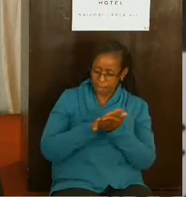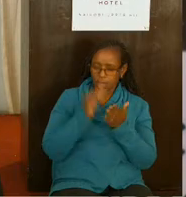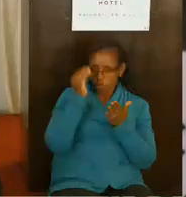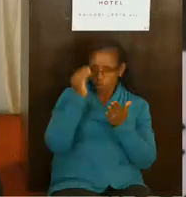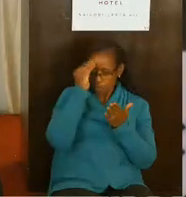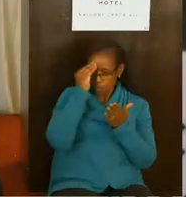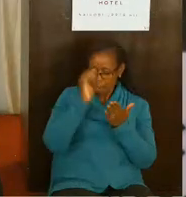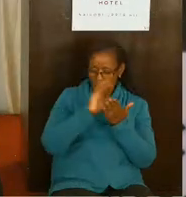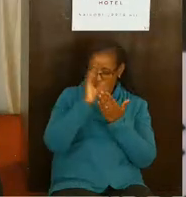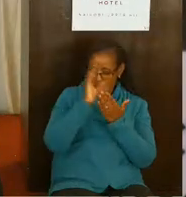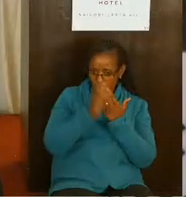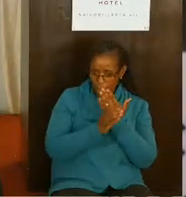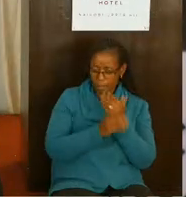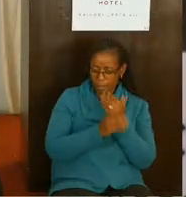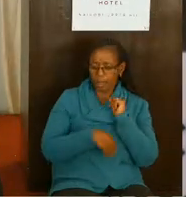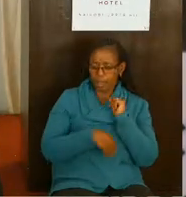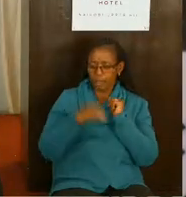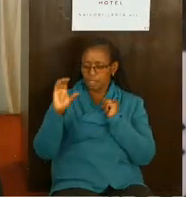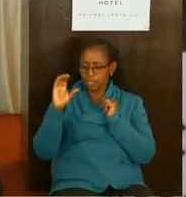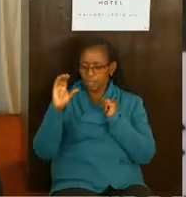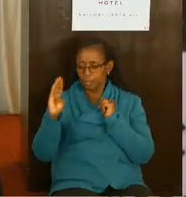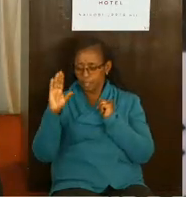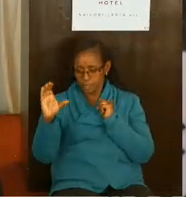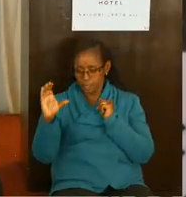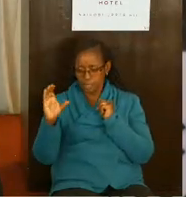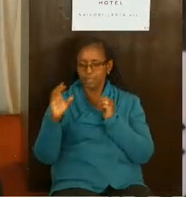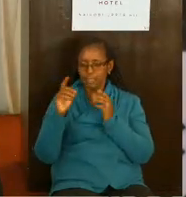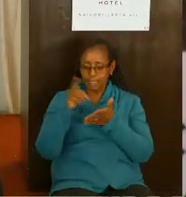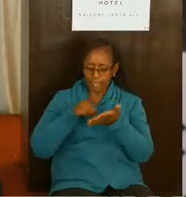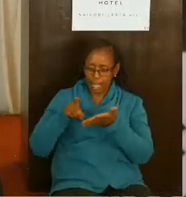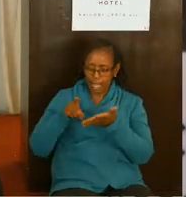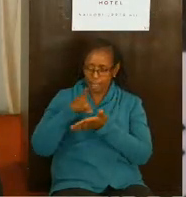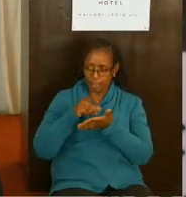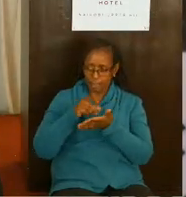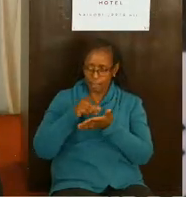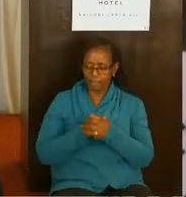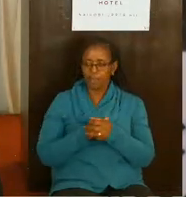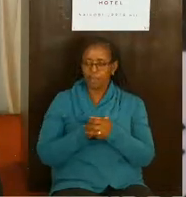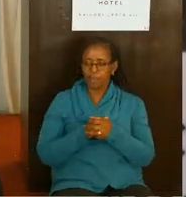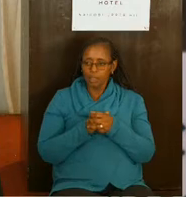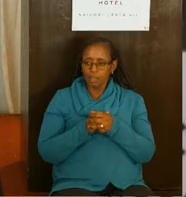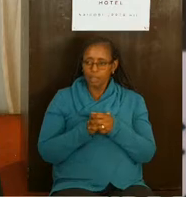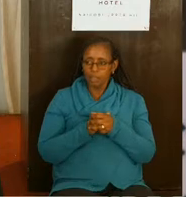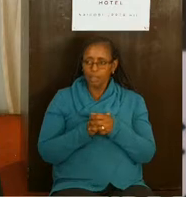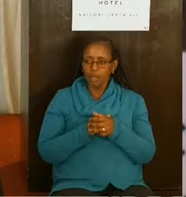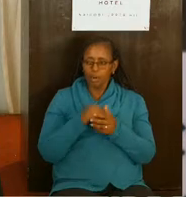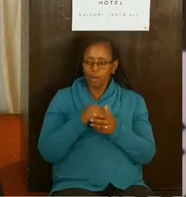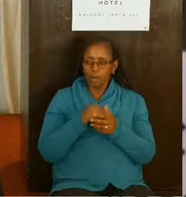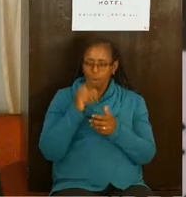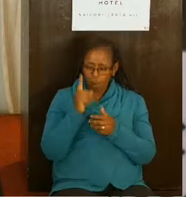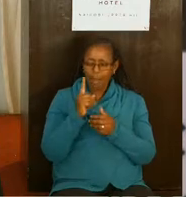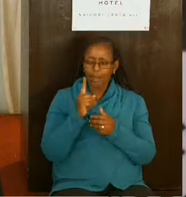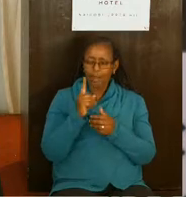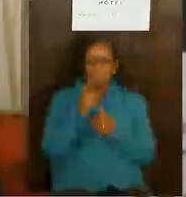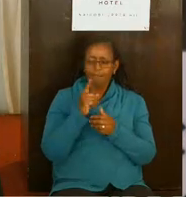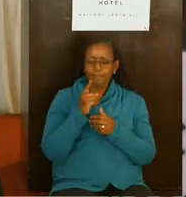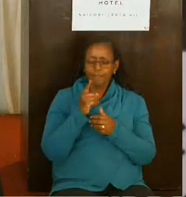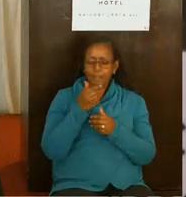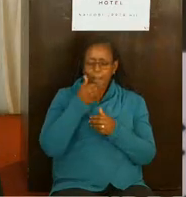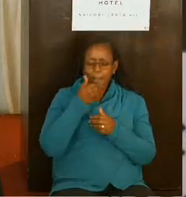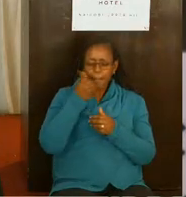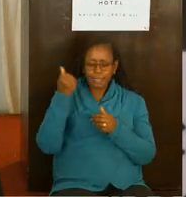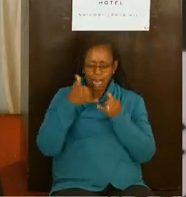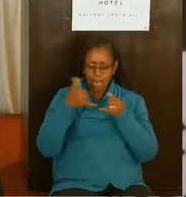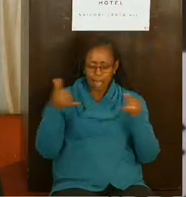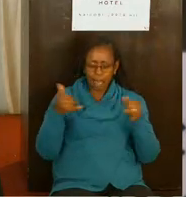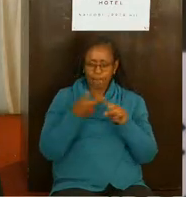and the CBC curriculum design and one of my favorite lines from the basic